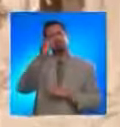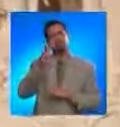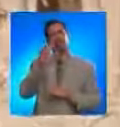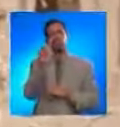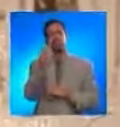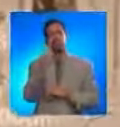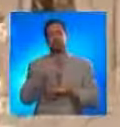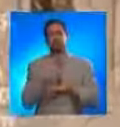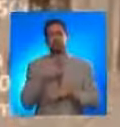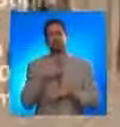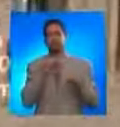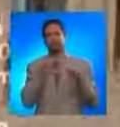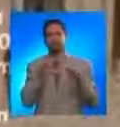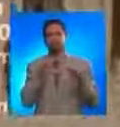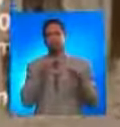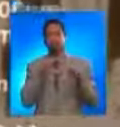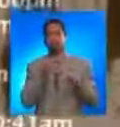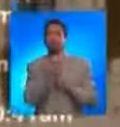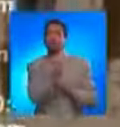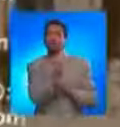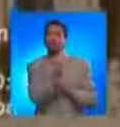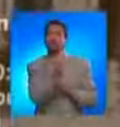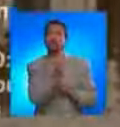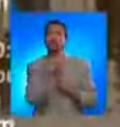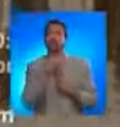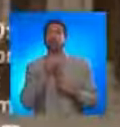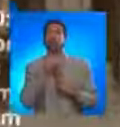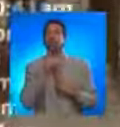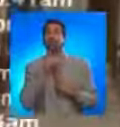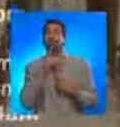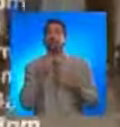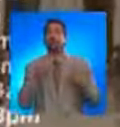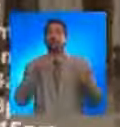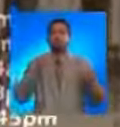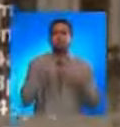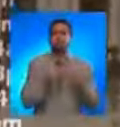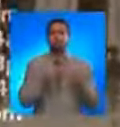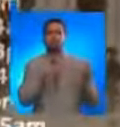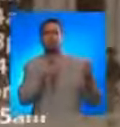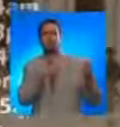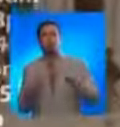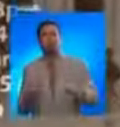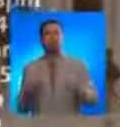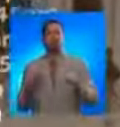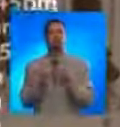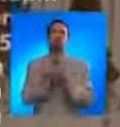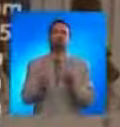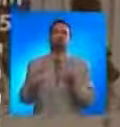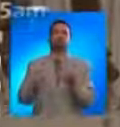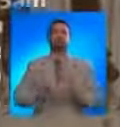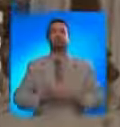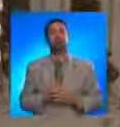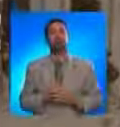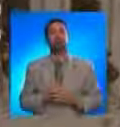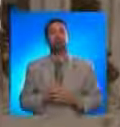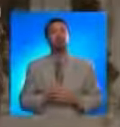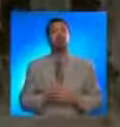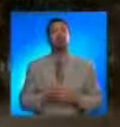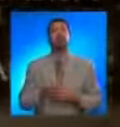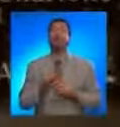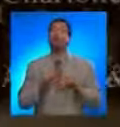colonial times, more than 610 earthquakes have been reported as felt. 10 of these have caused injuries, death, and